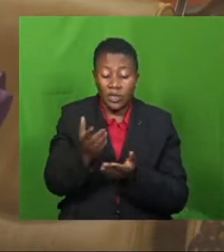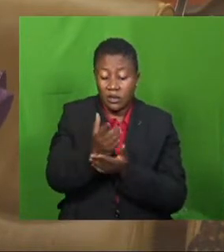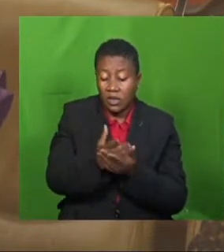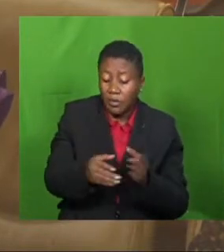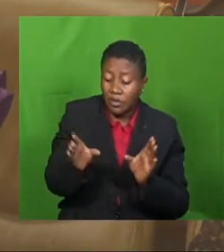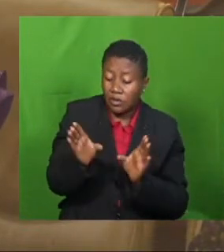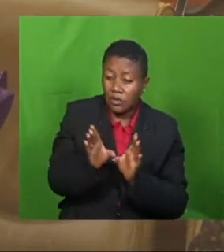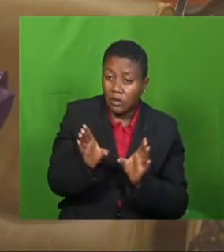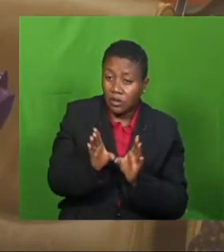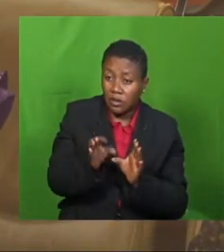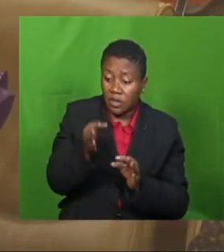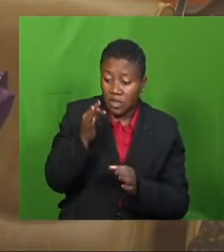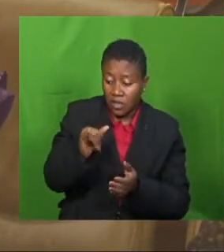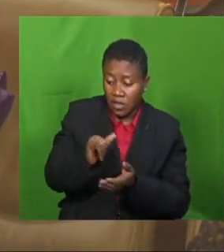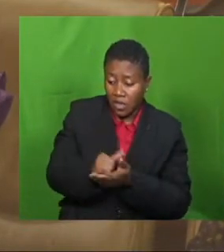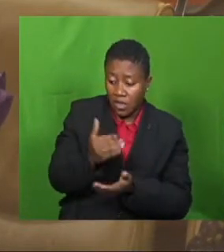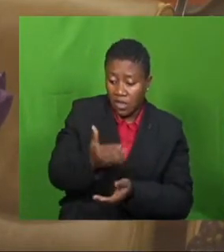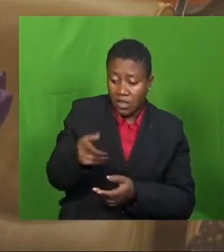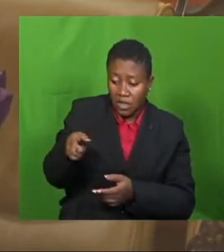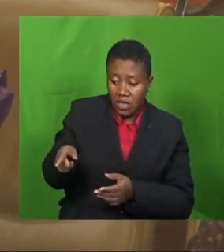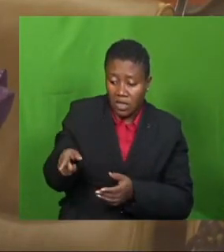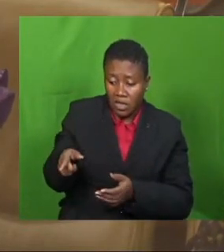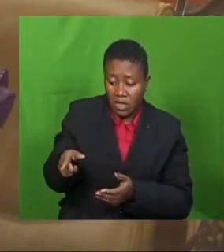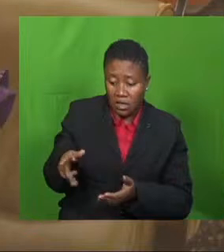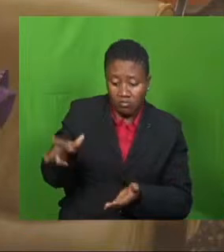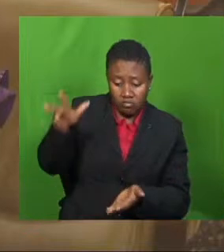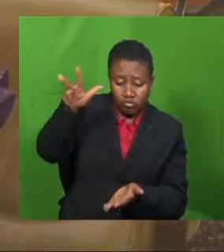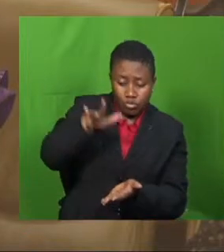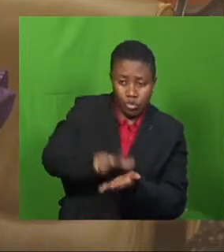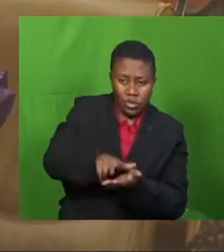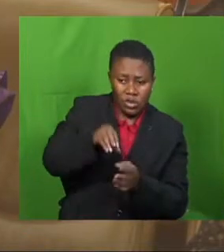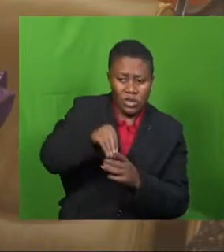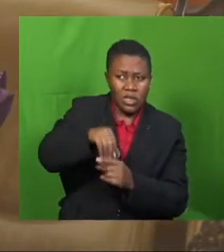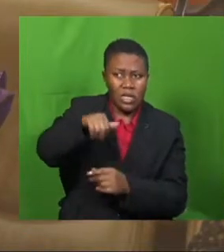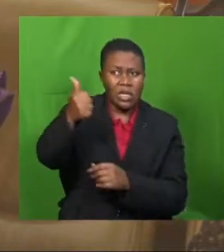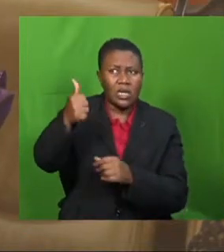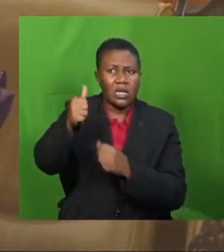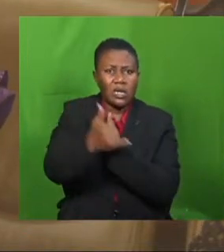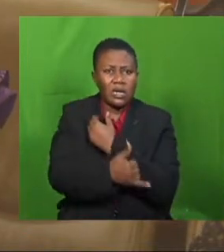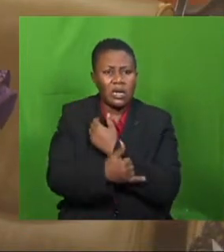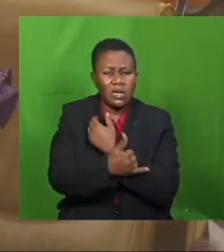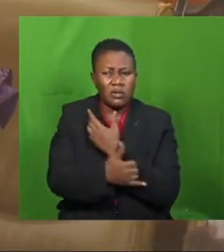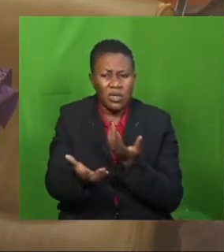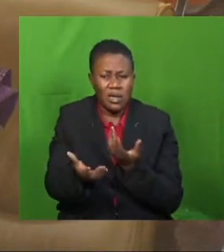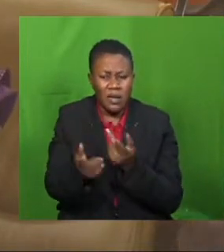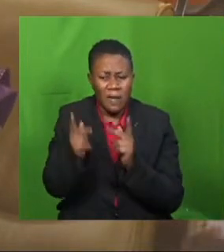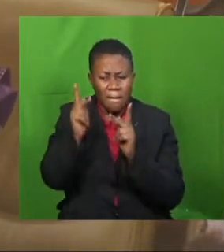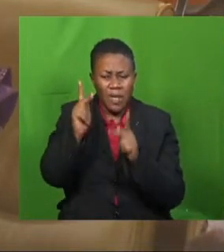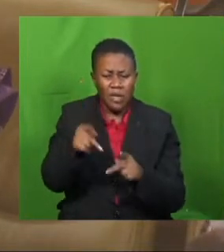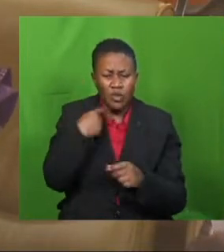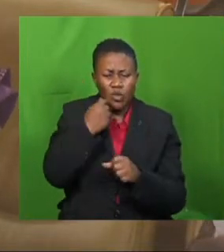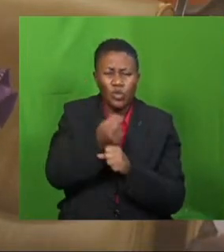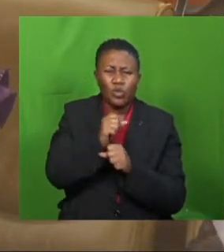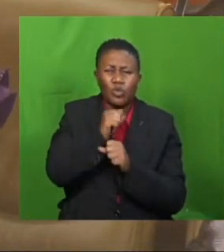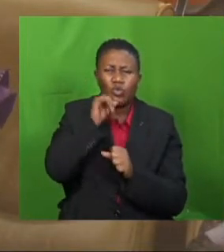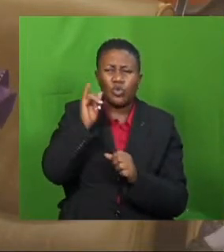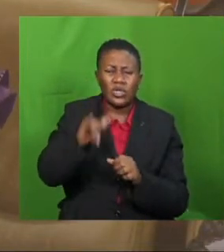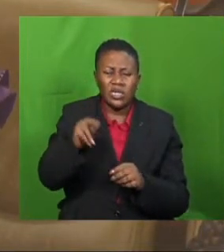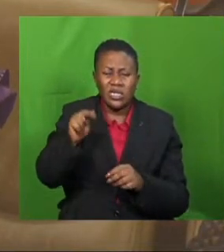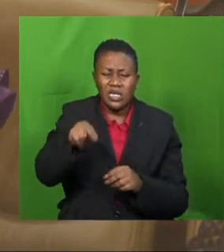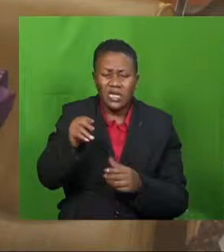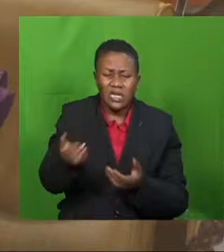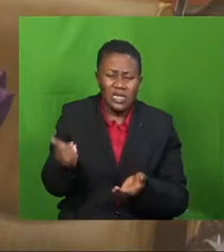If a product is certified in one country, the producers don't have to go through the bureaucracy and the hassle